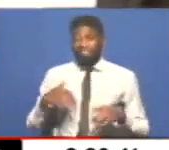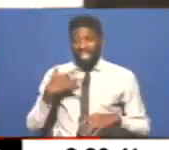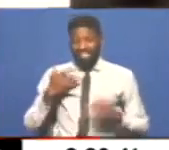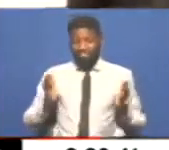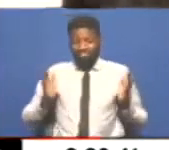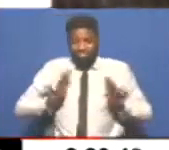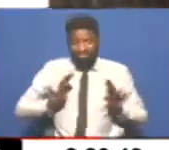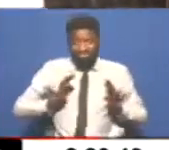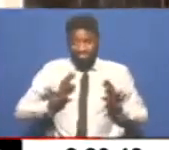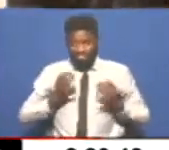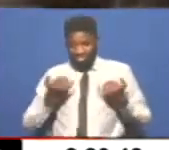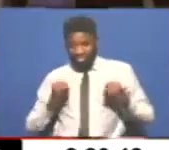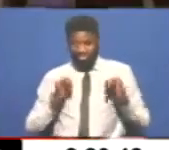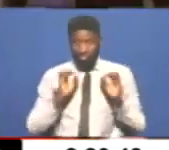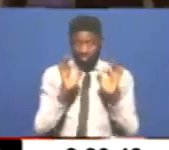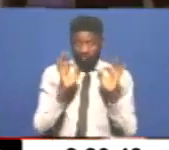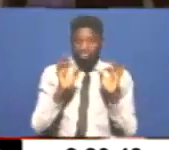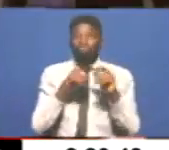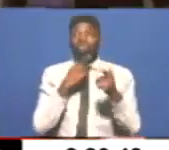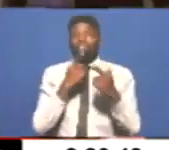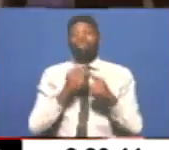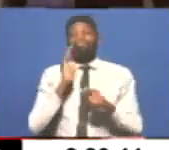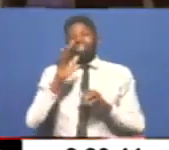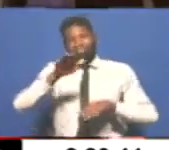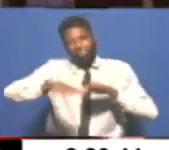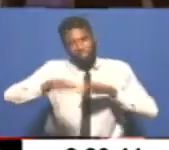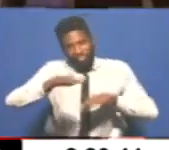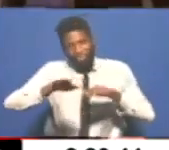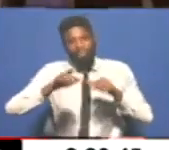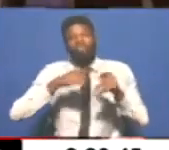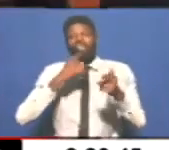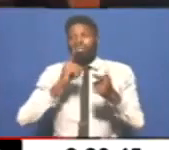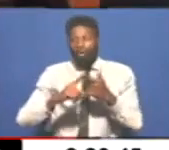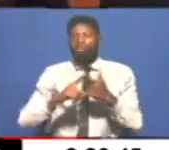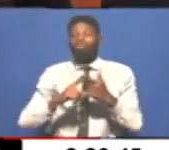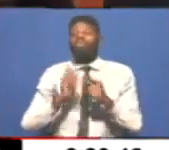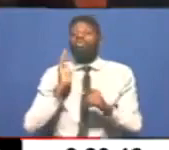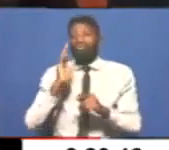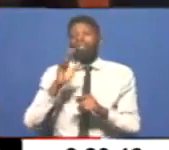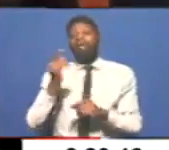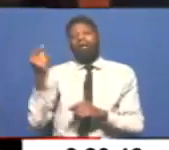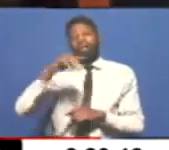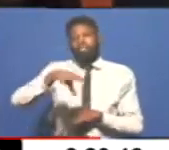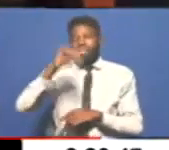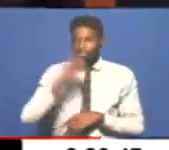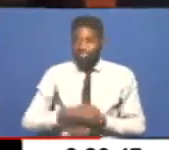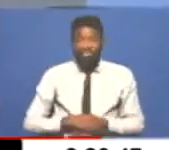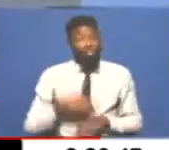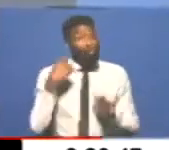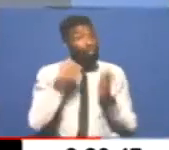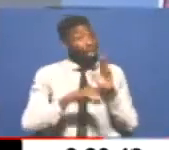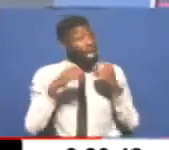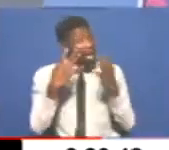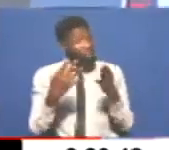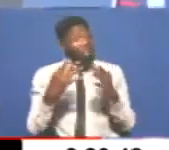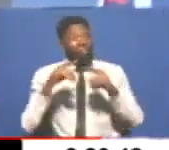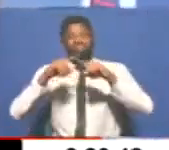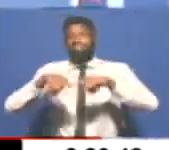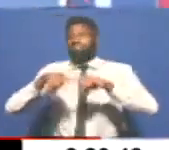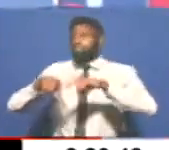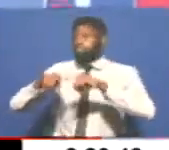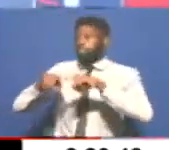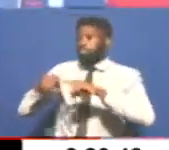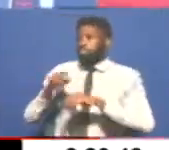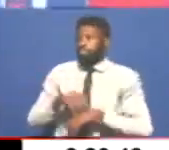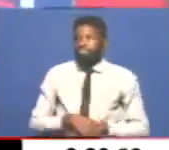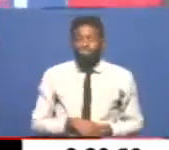is ready for picking and dressing up. Suit prices vary depending on the fabric and the occasion they're selected for. So what is mostly